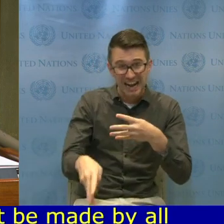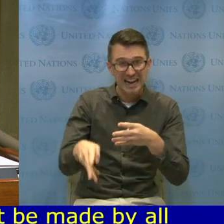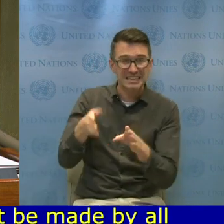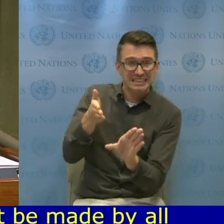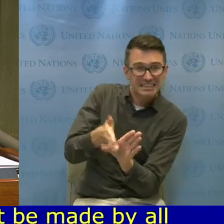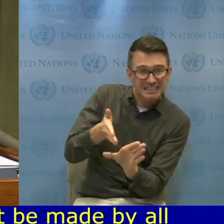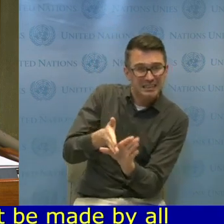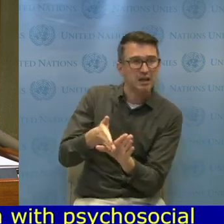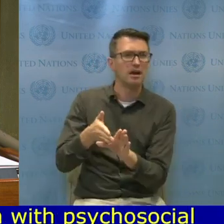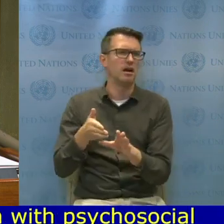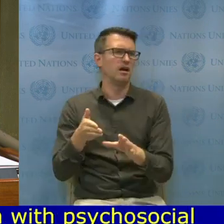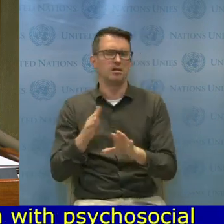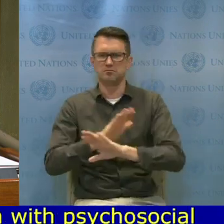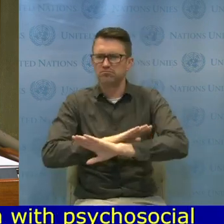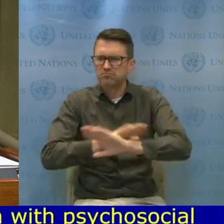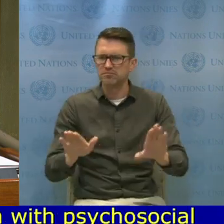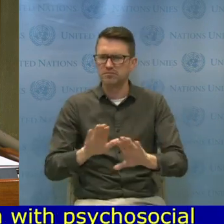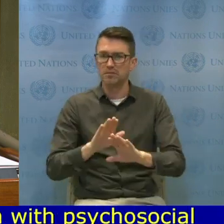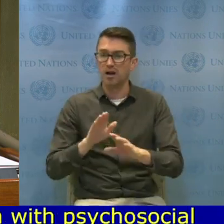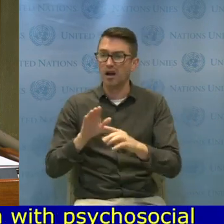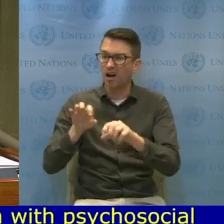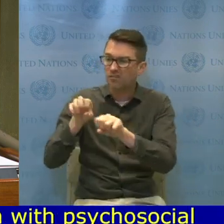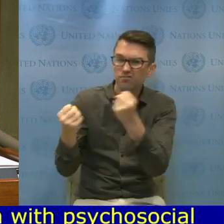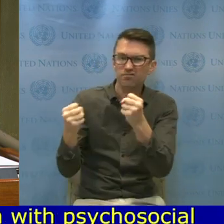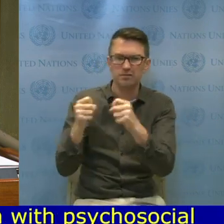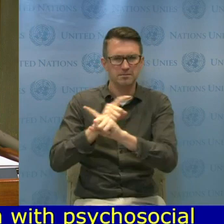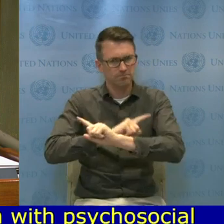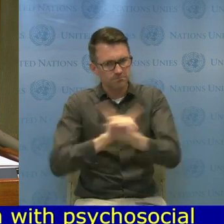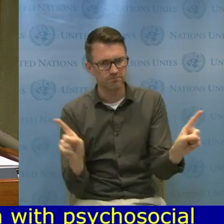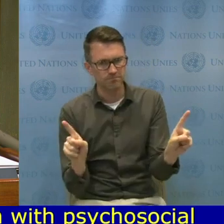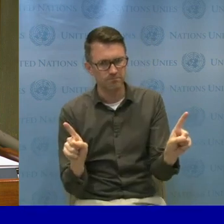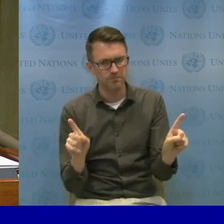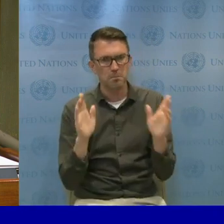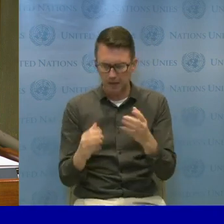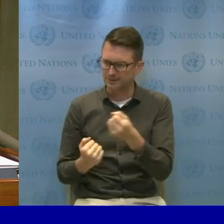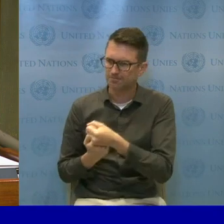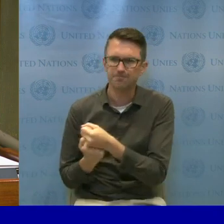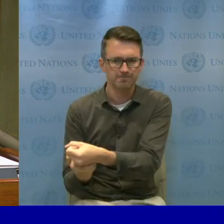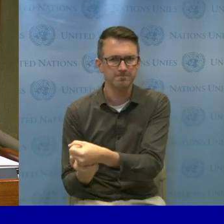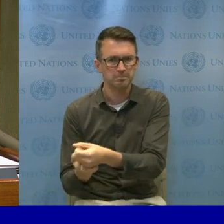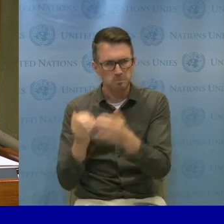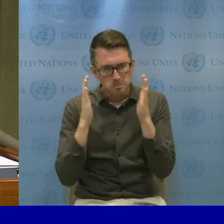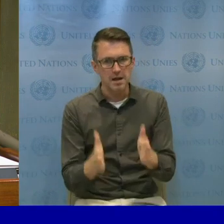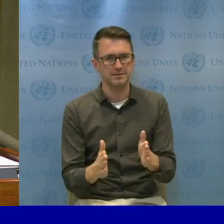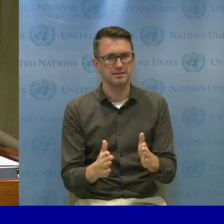and revise the Mental Health Act. In many countries in Asia,